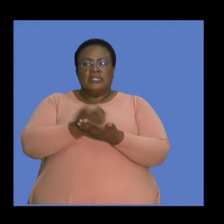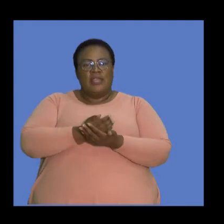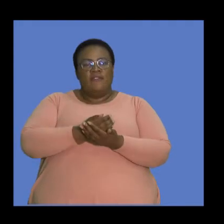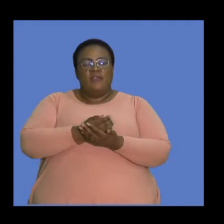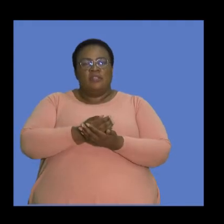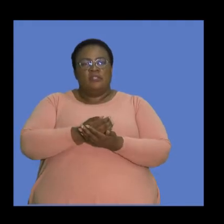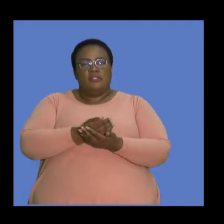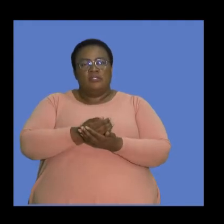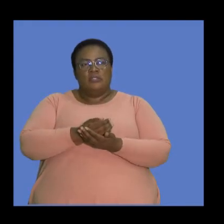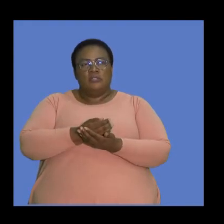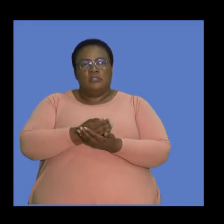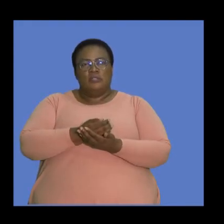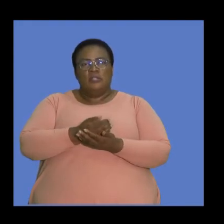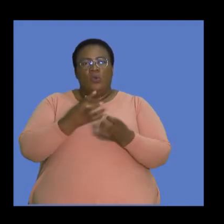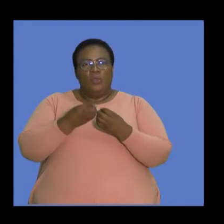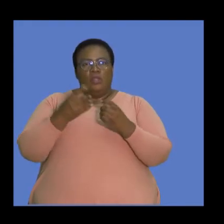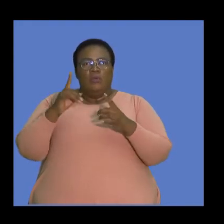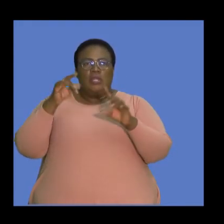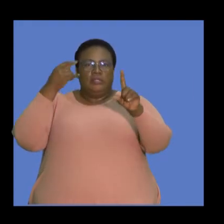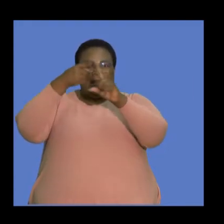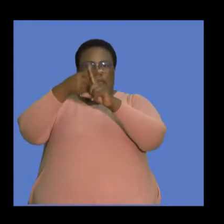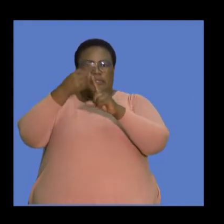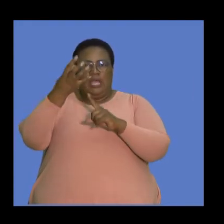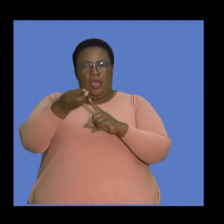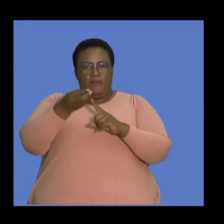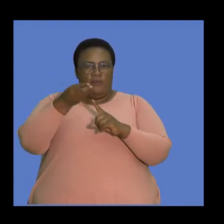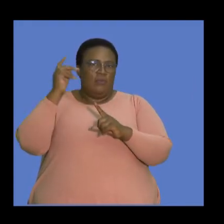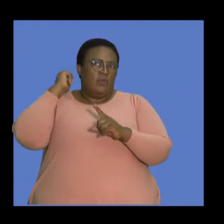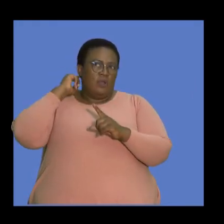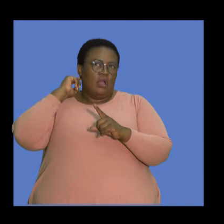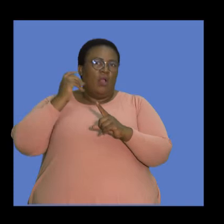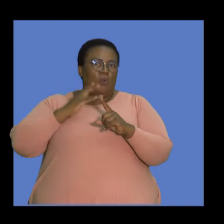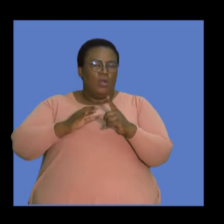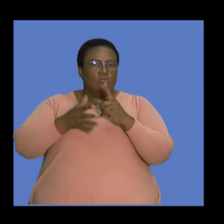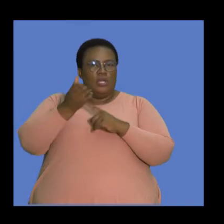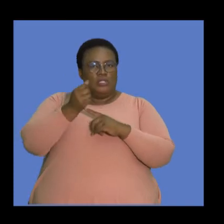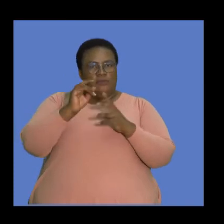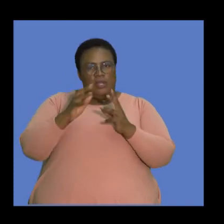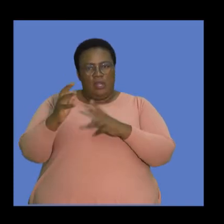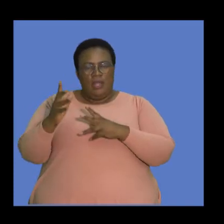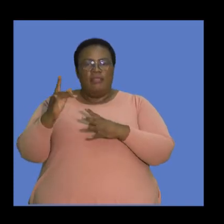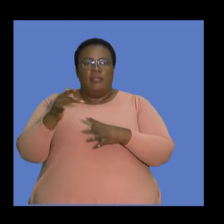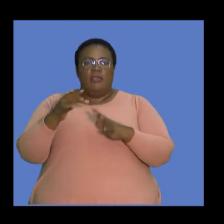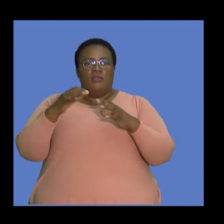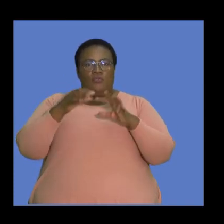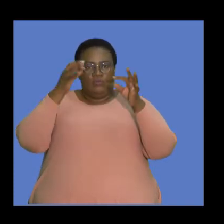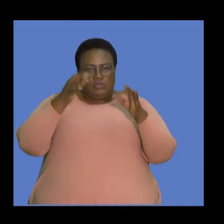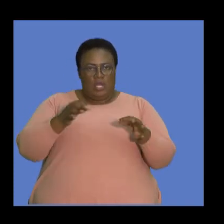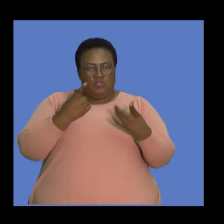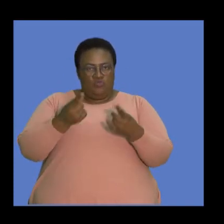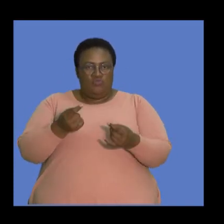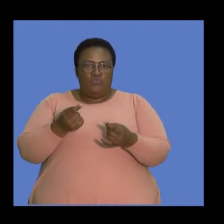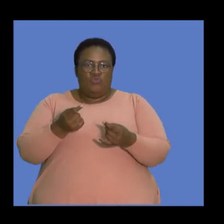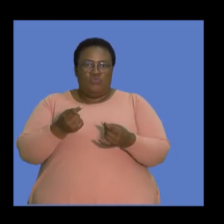savings fund with a target, right? And this had to do with you trying to say, I want to top